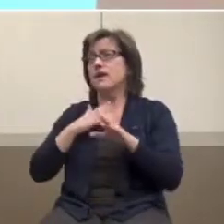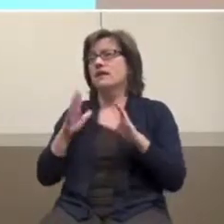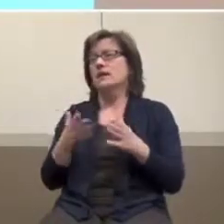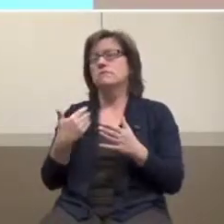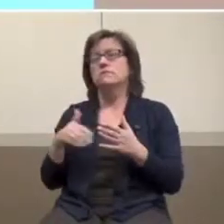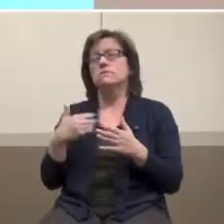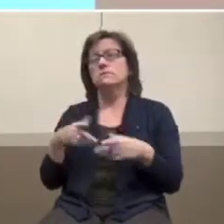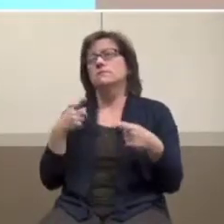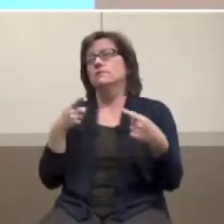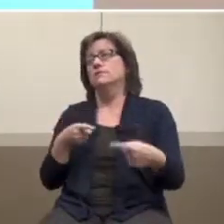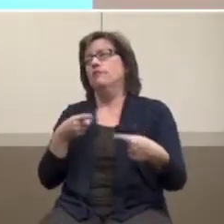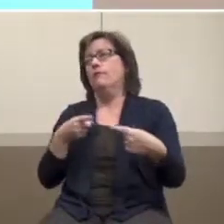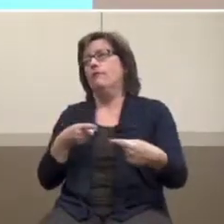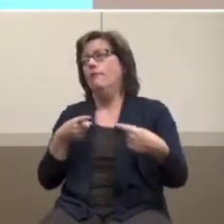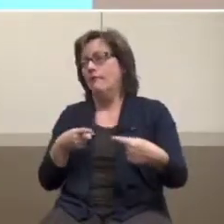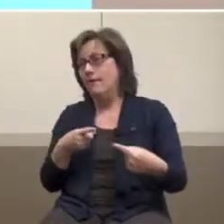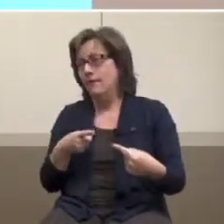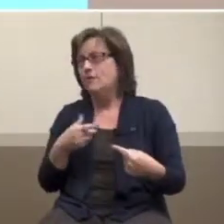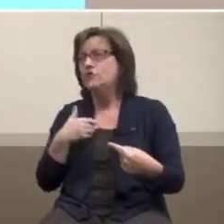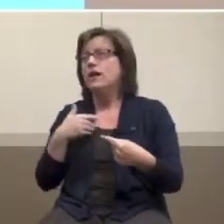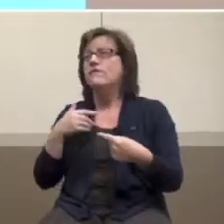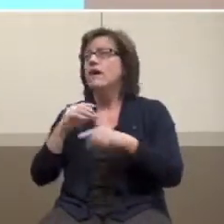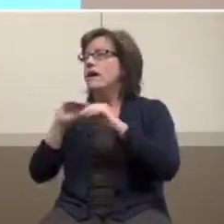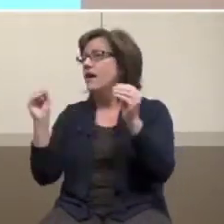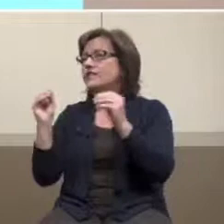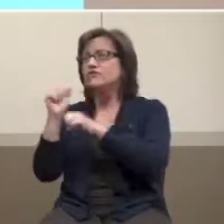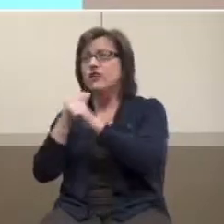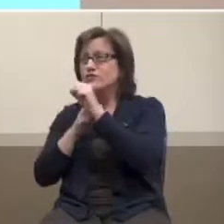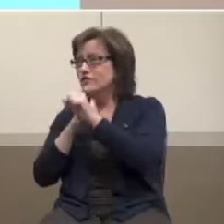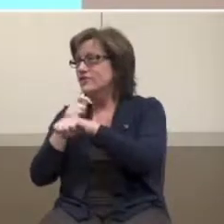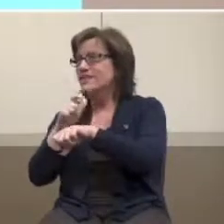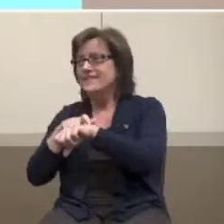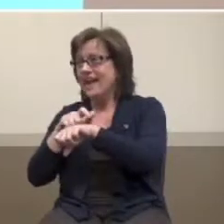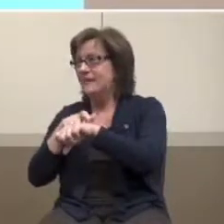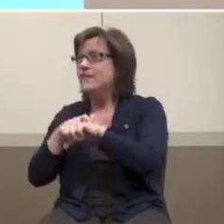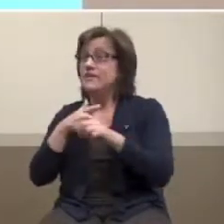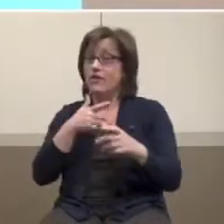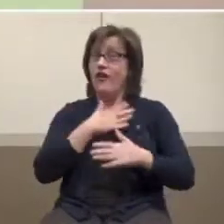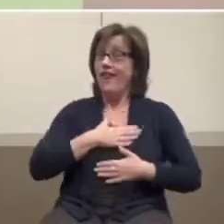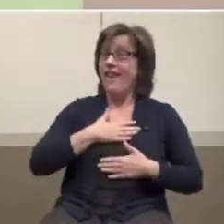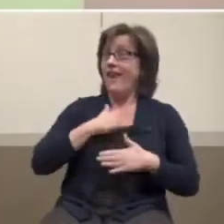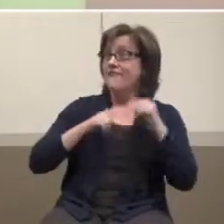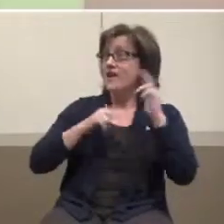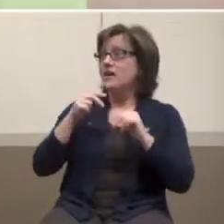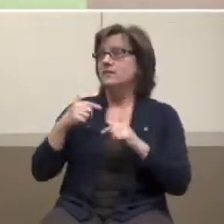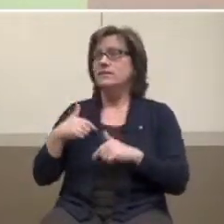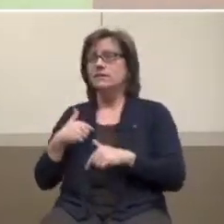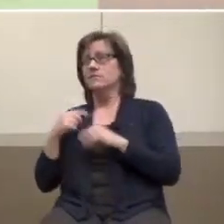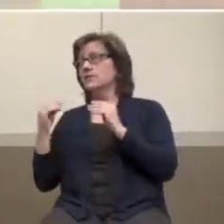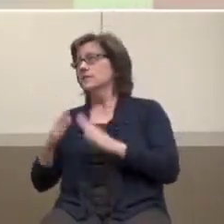and have unstructured time. Even though they like it and it's fun, it's not always so fun for us.